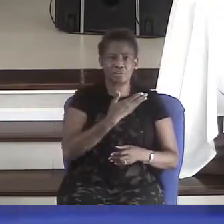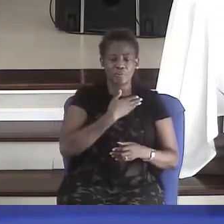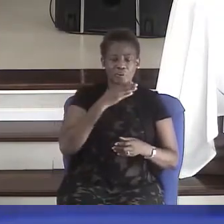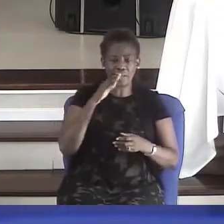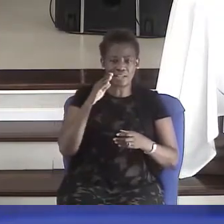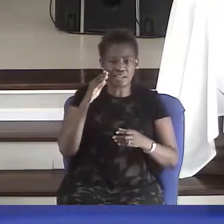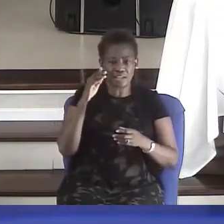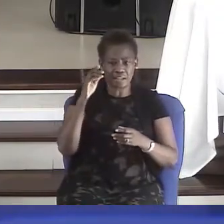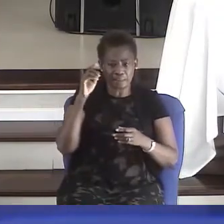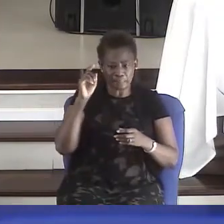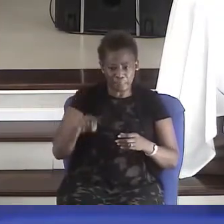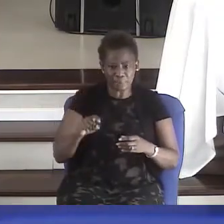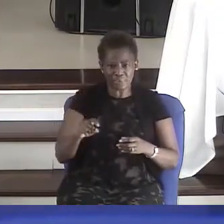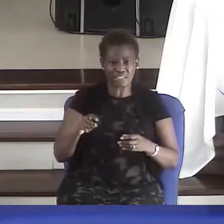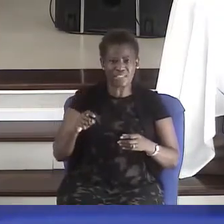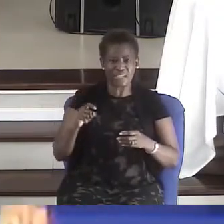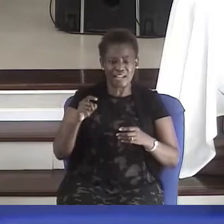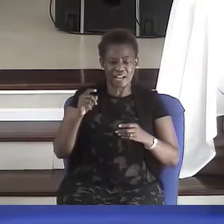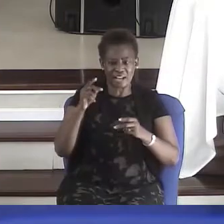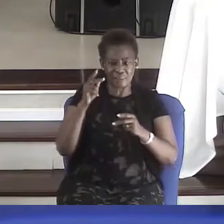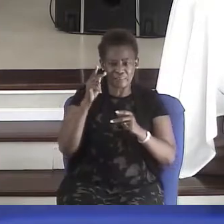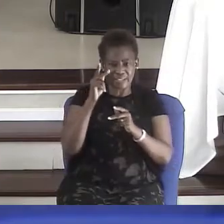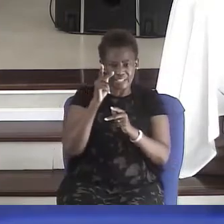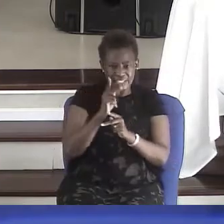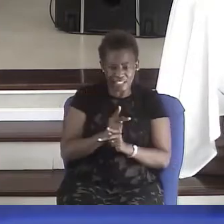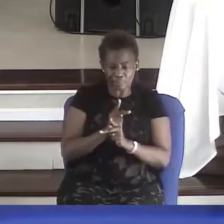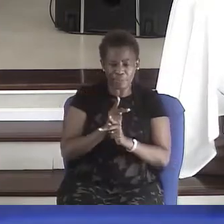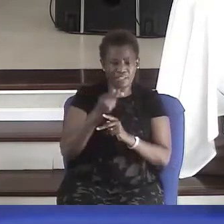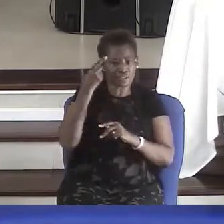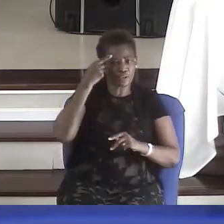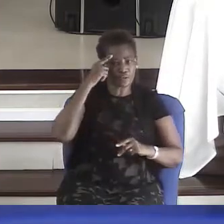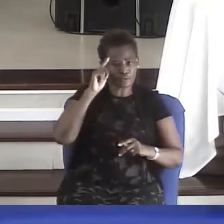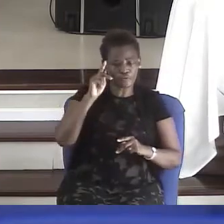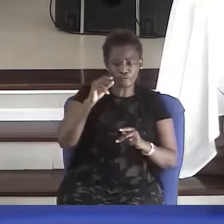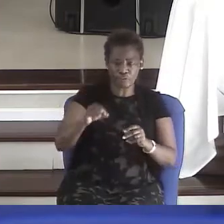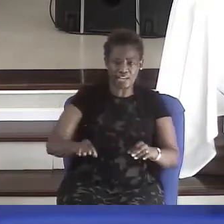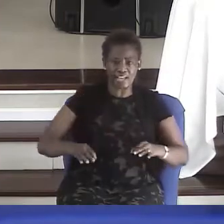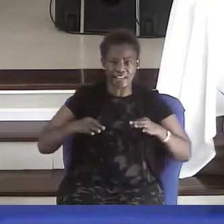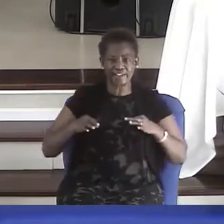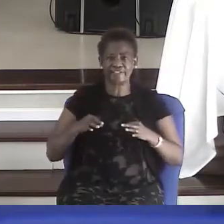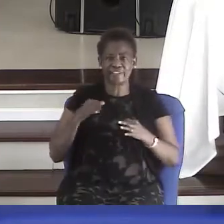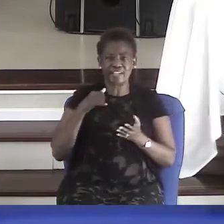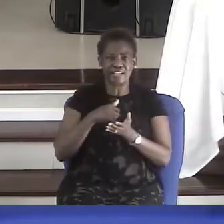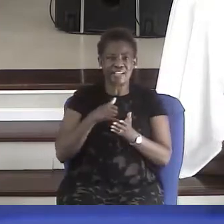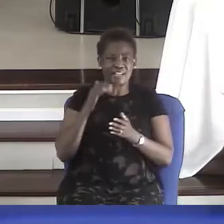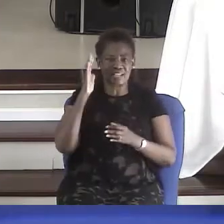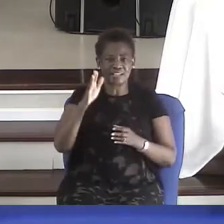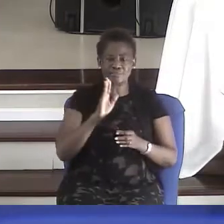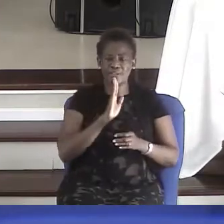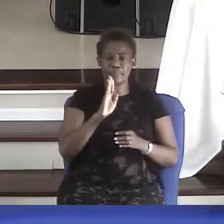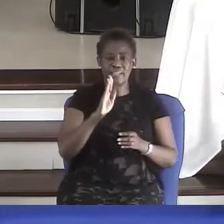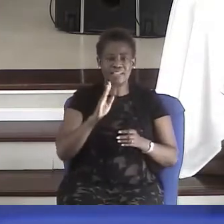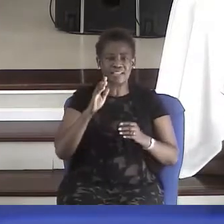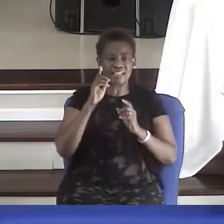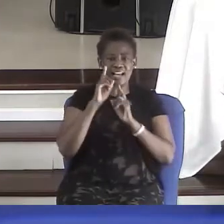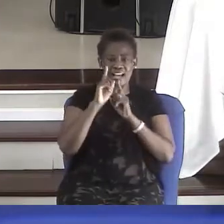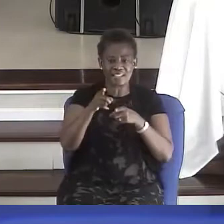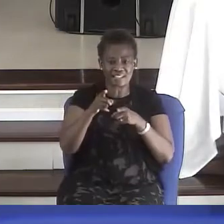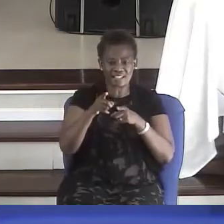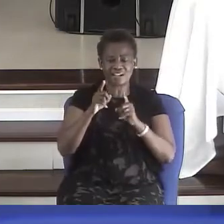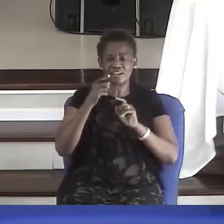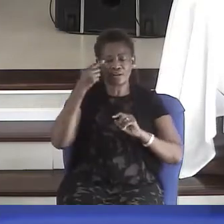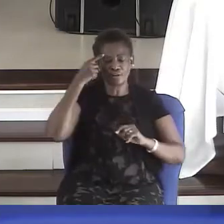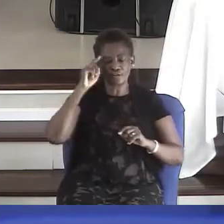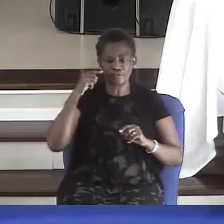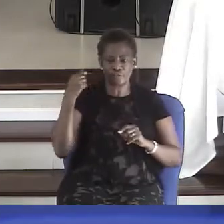for life. It will be the answer for our preservation